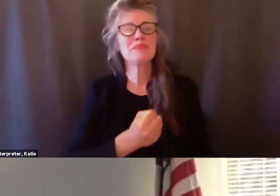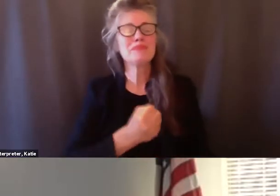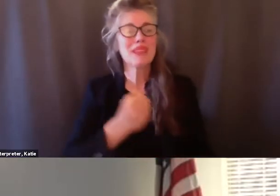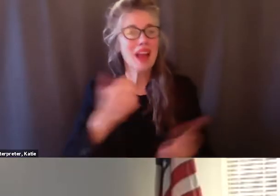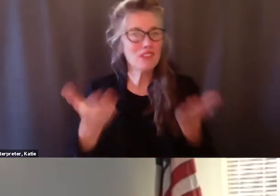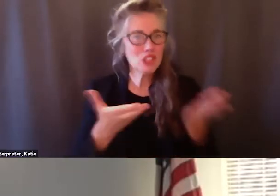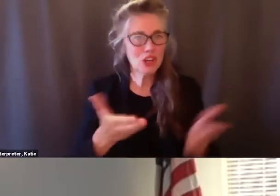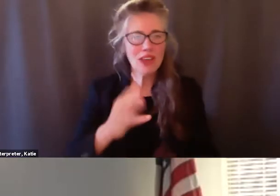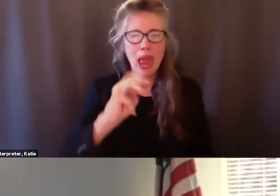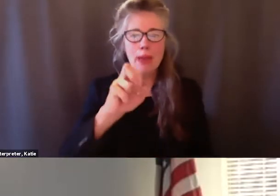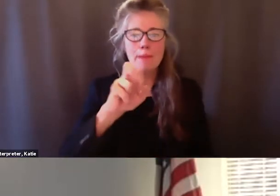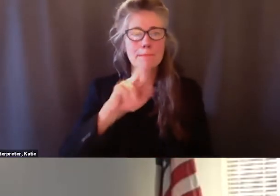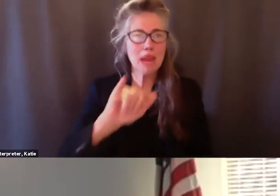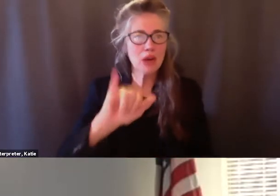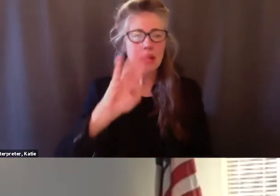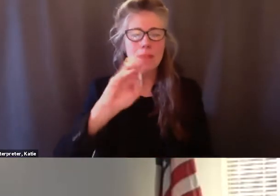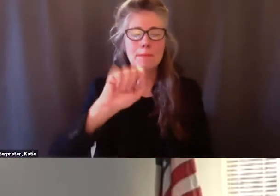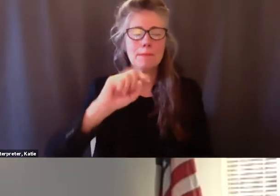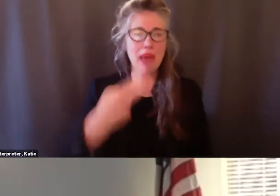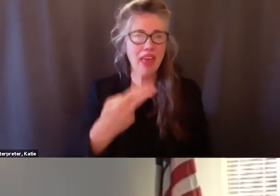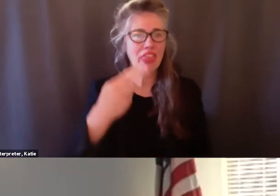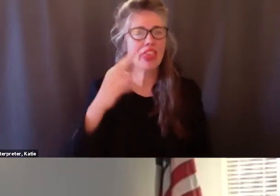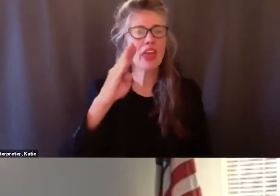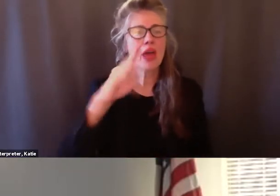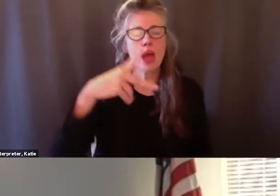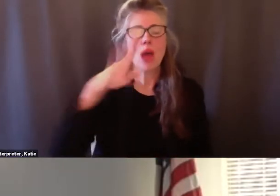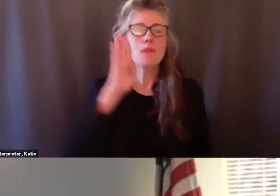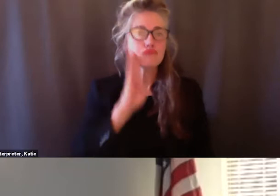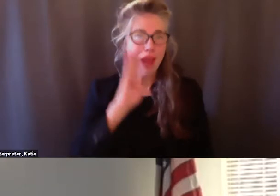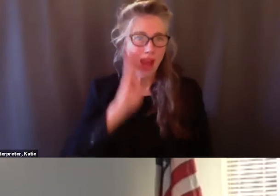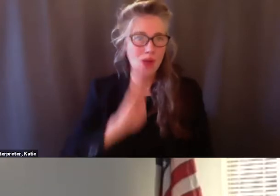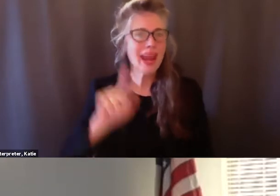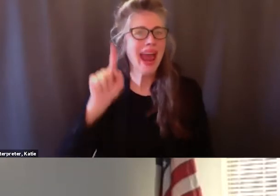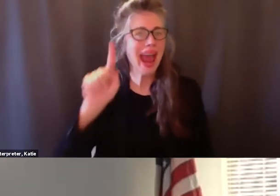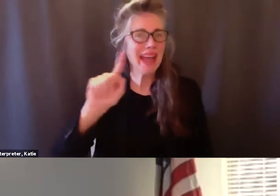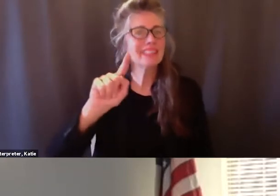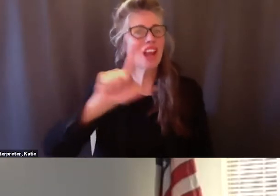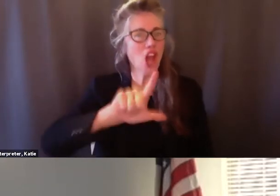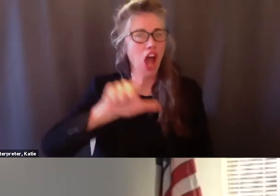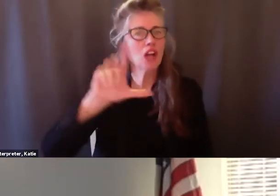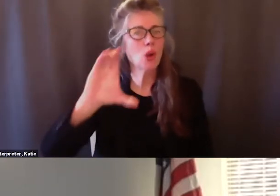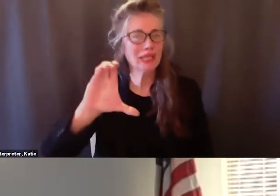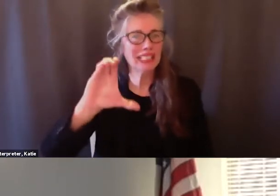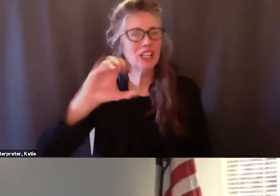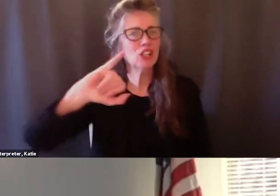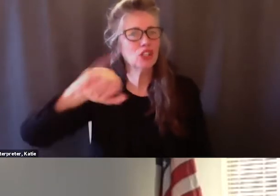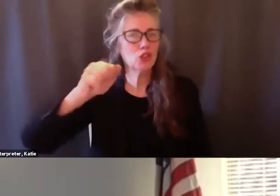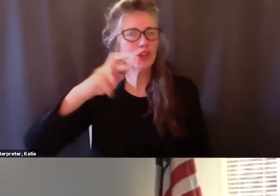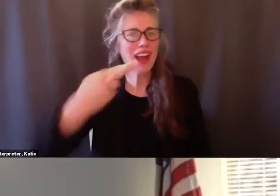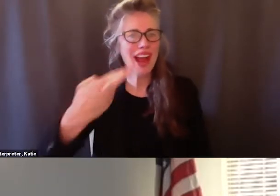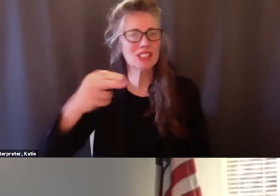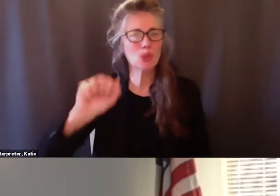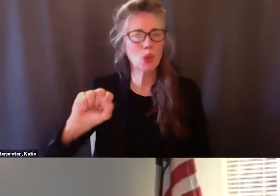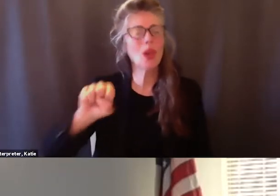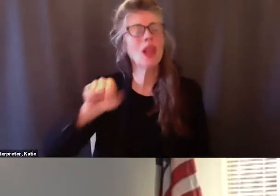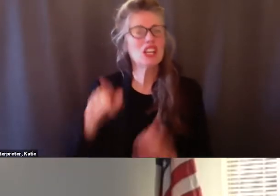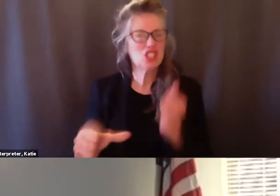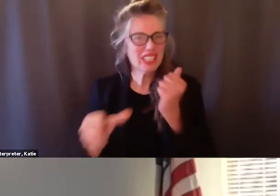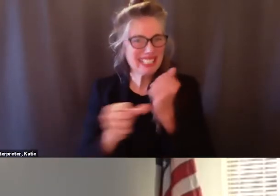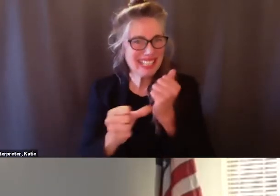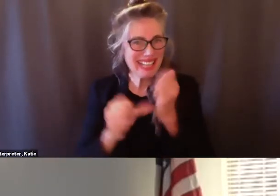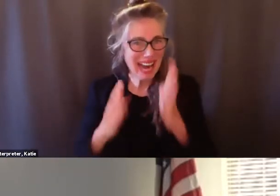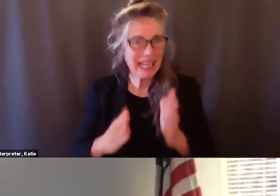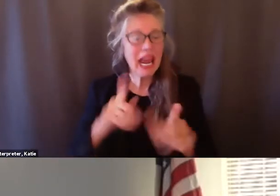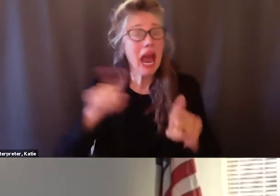education para 2 at La Colina Junior High School with 16 plus years of service. There's Suzanne Coombs,